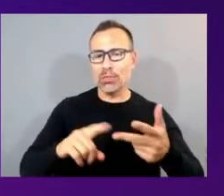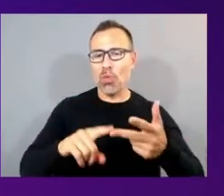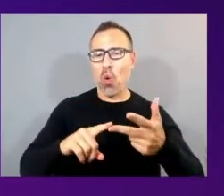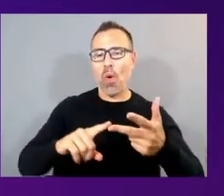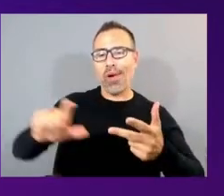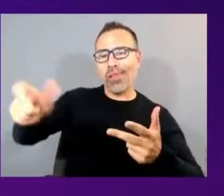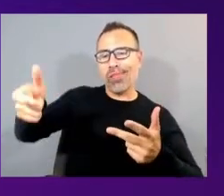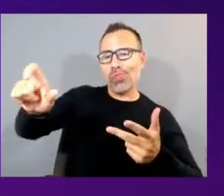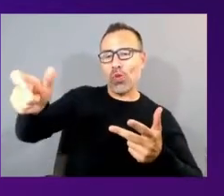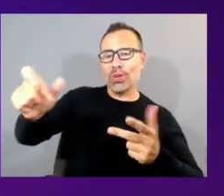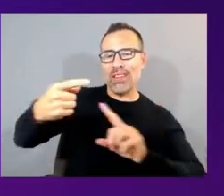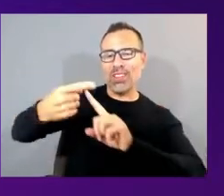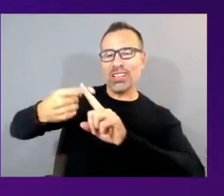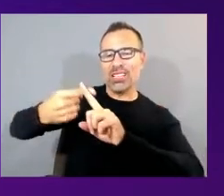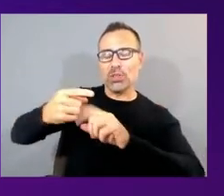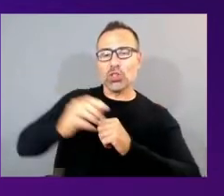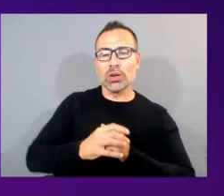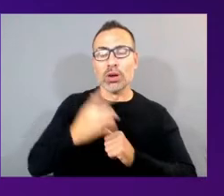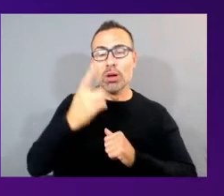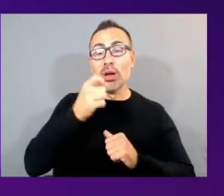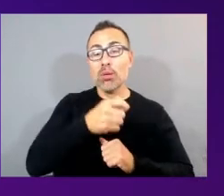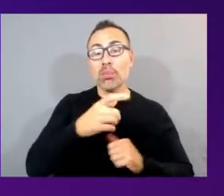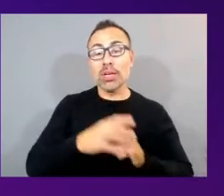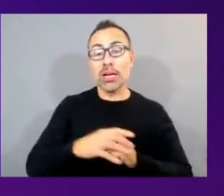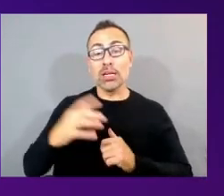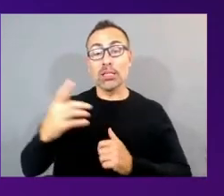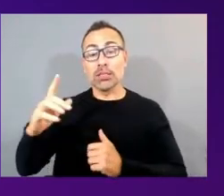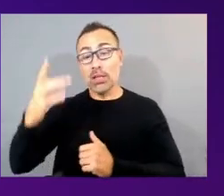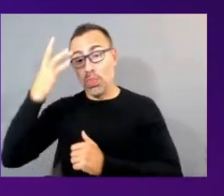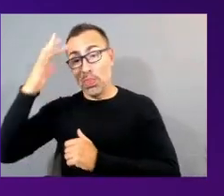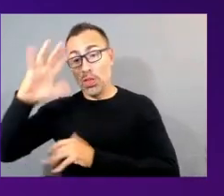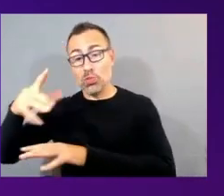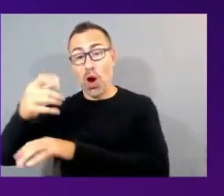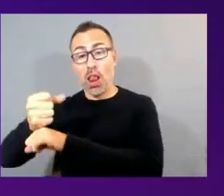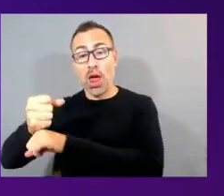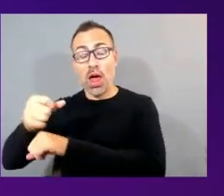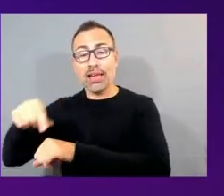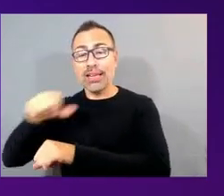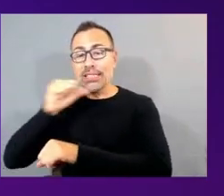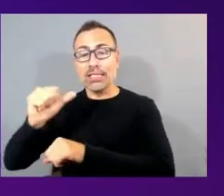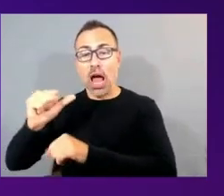time. So that's where it become a little bit tricky. So